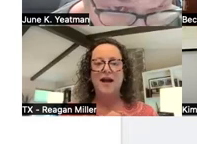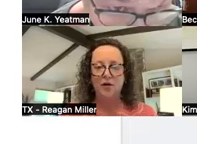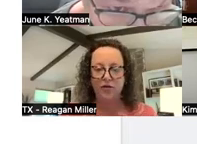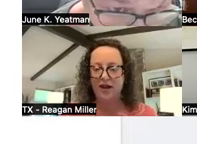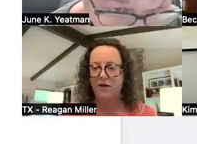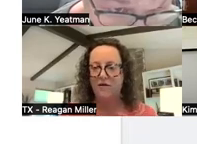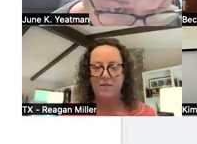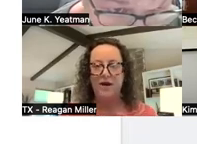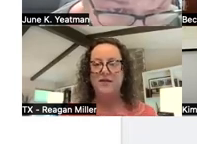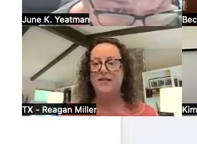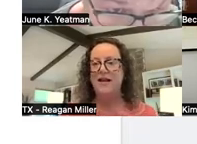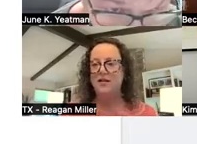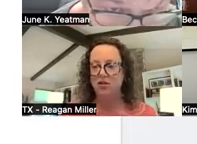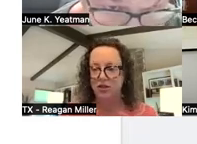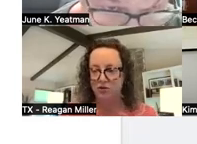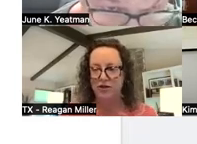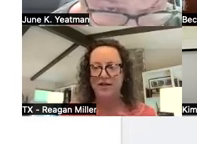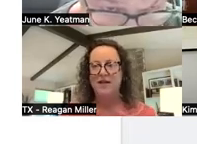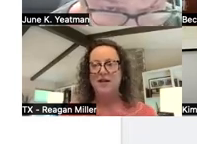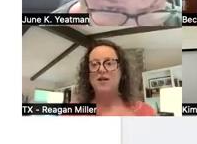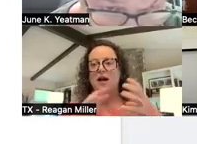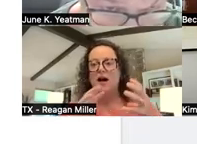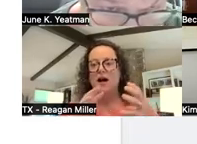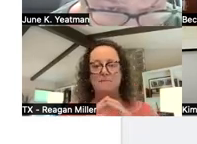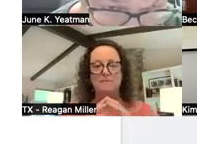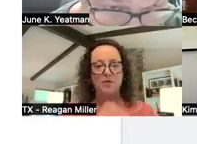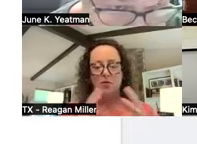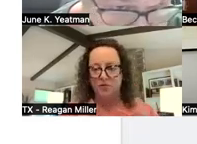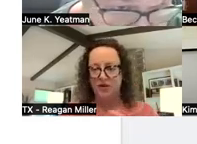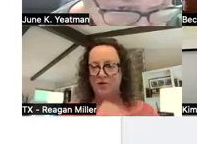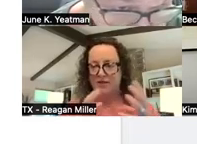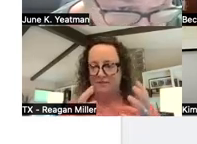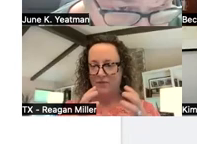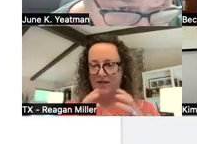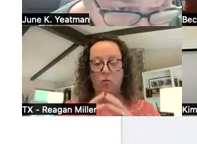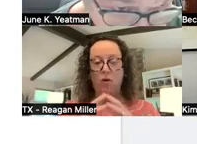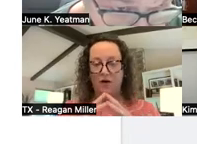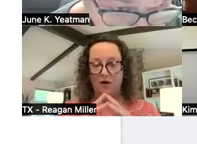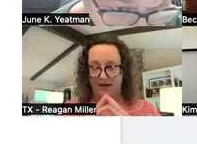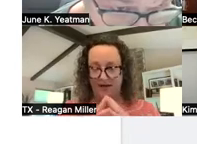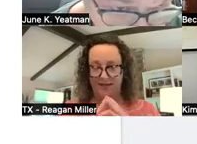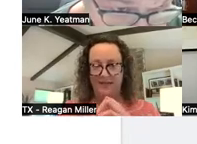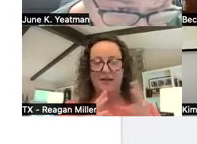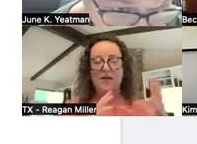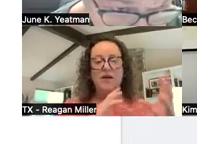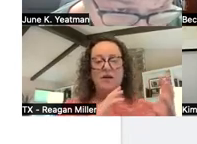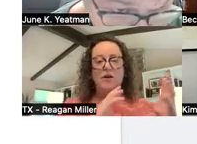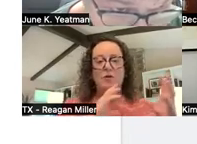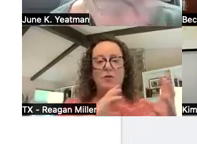clothing, healthcare for parents and children. We sort of put those as one of our